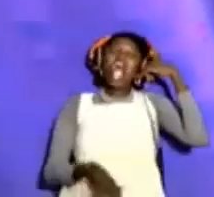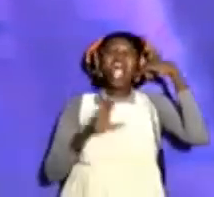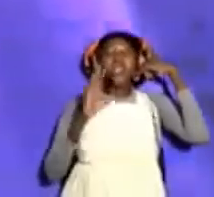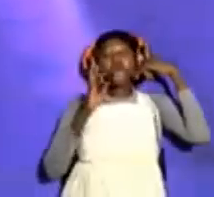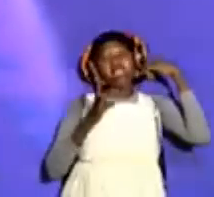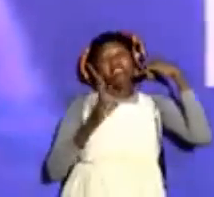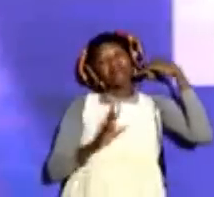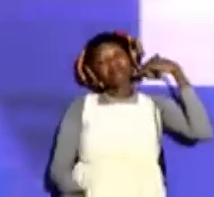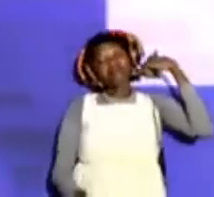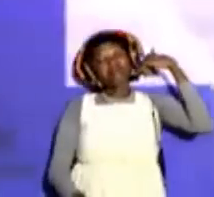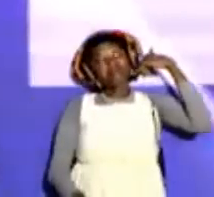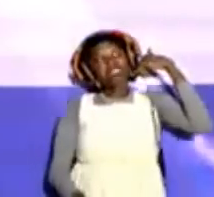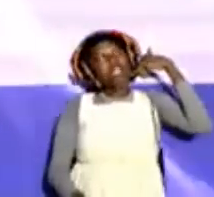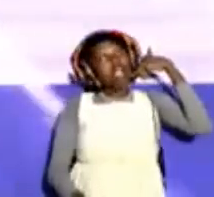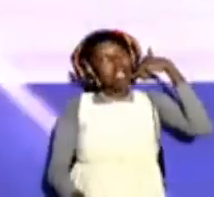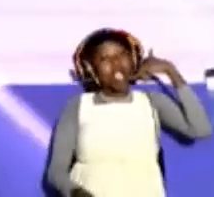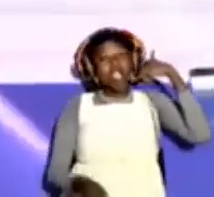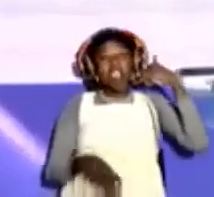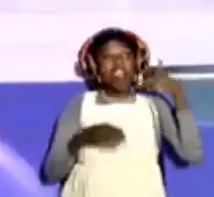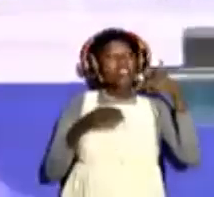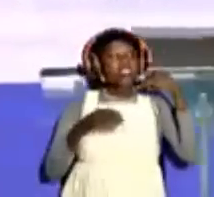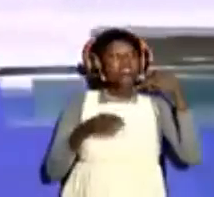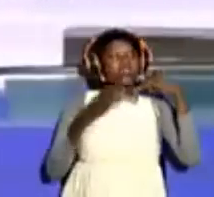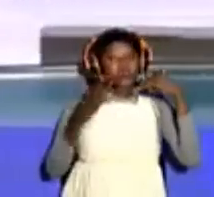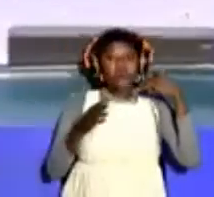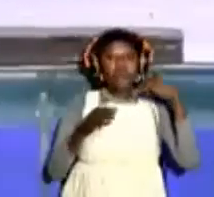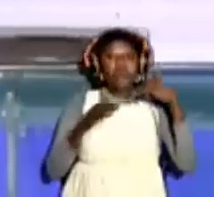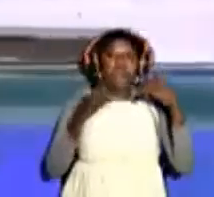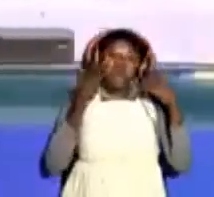well, tell you about Tyre.